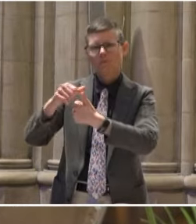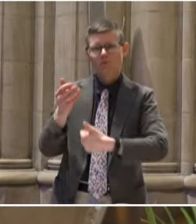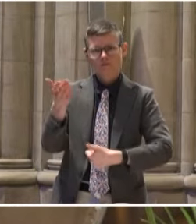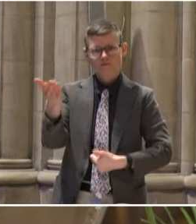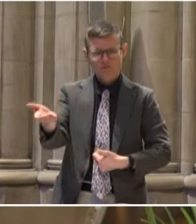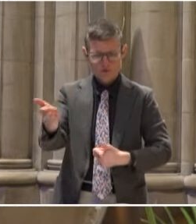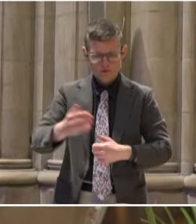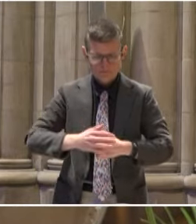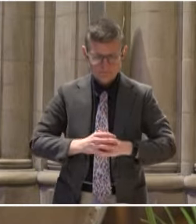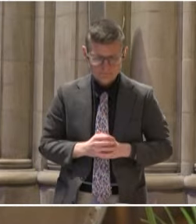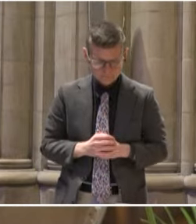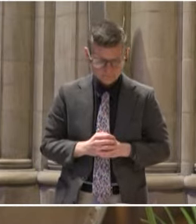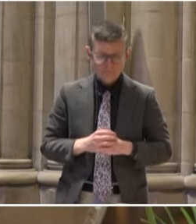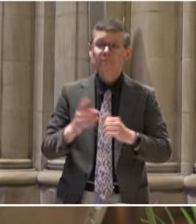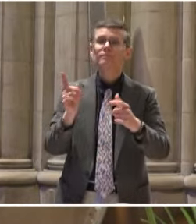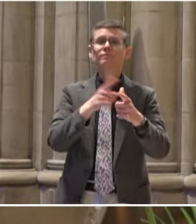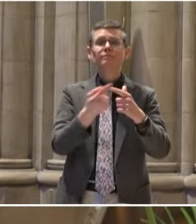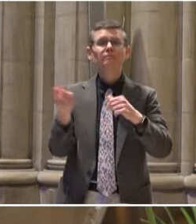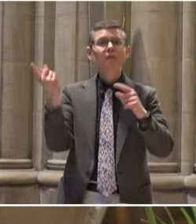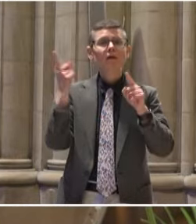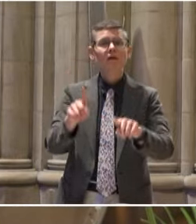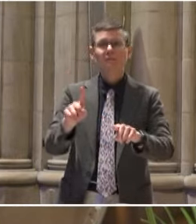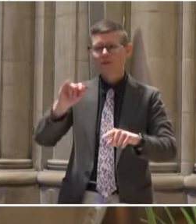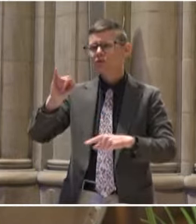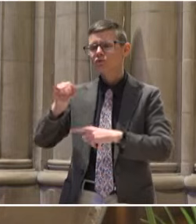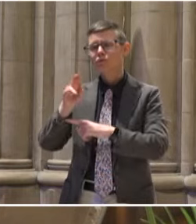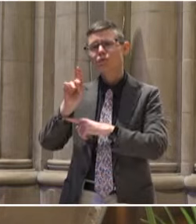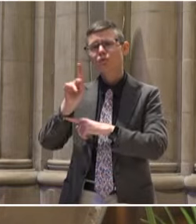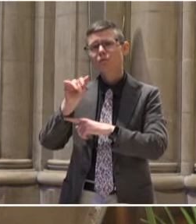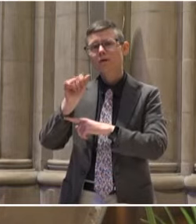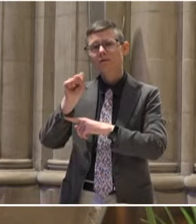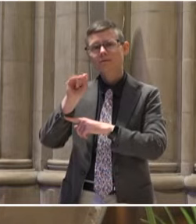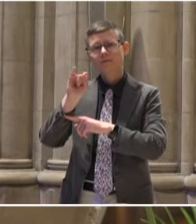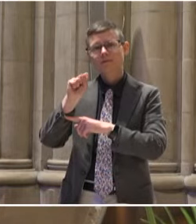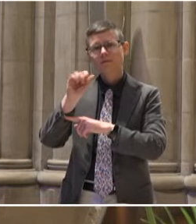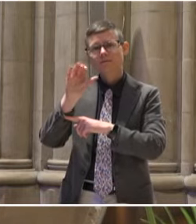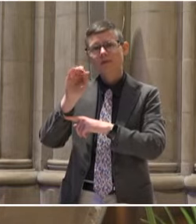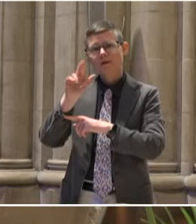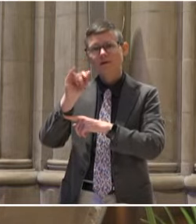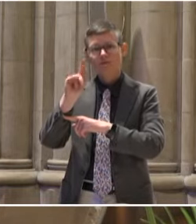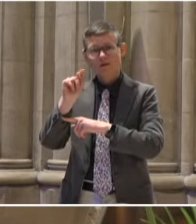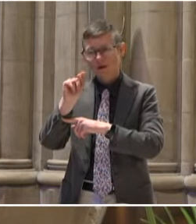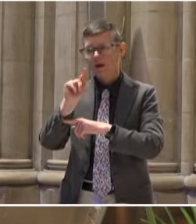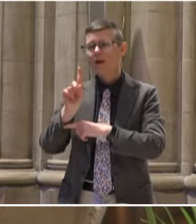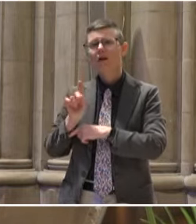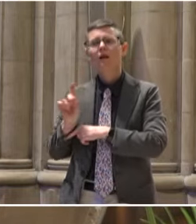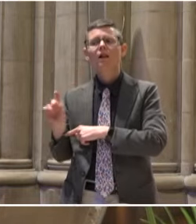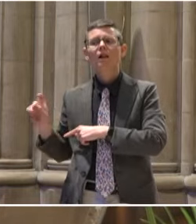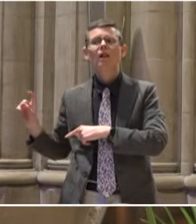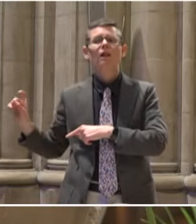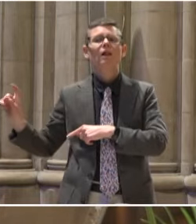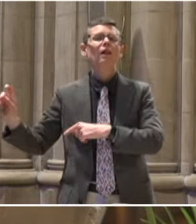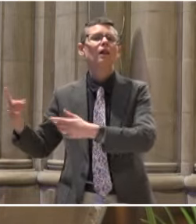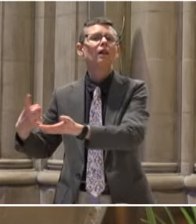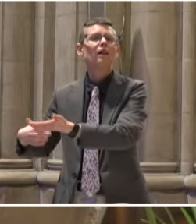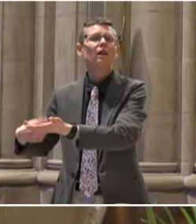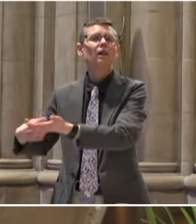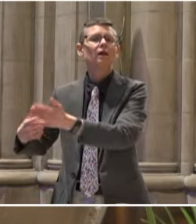Then Judas Iscariot, who was one of the 12, went to the chief priests in order to